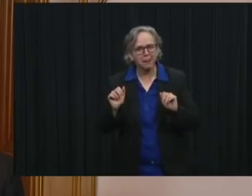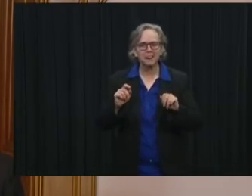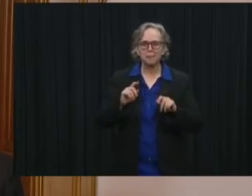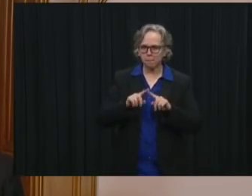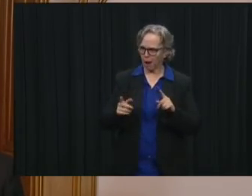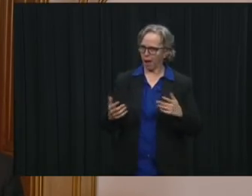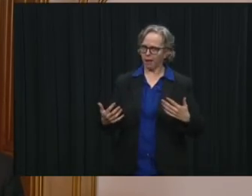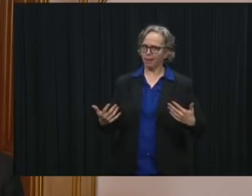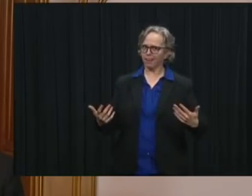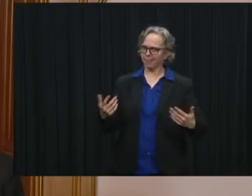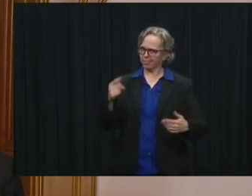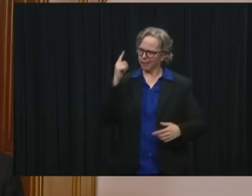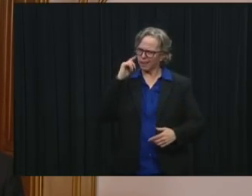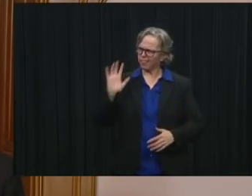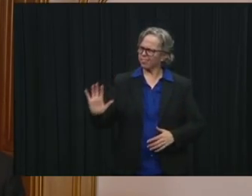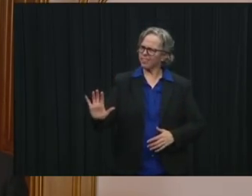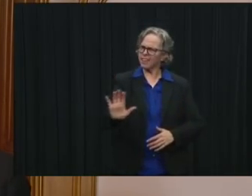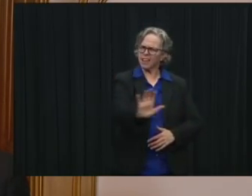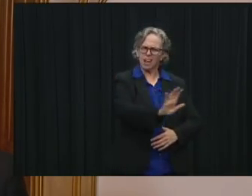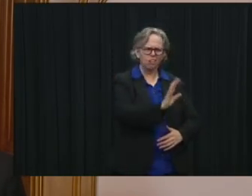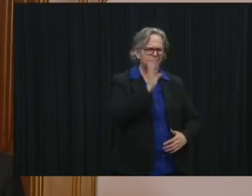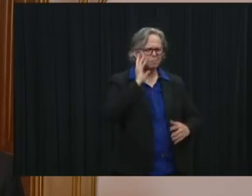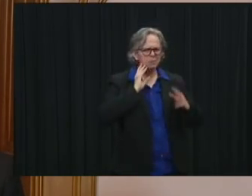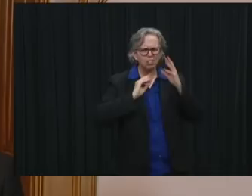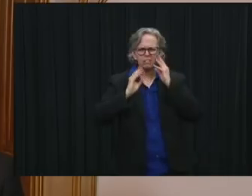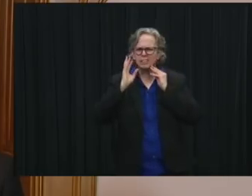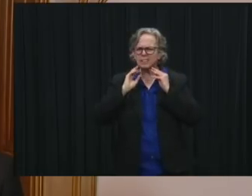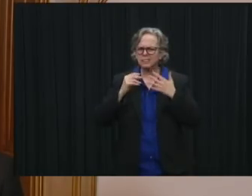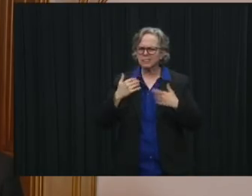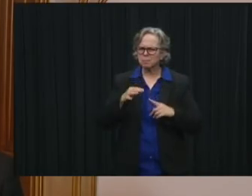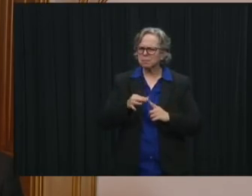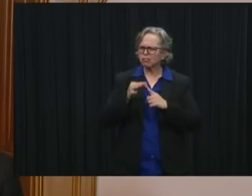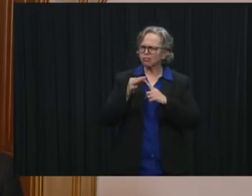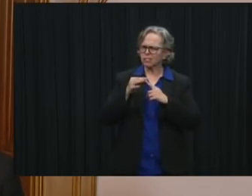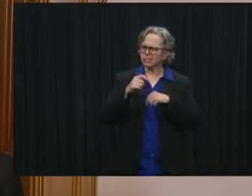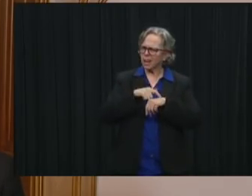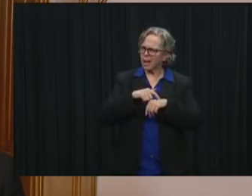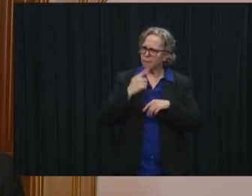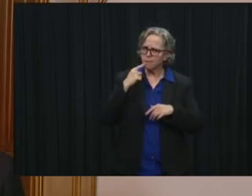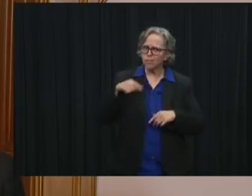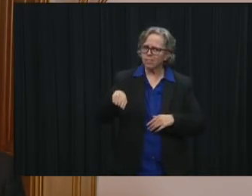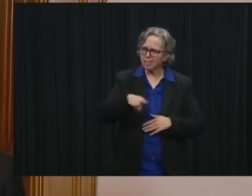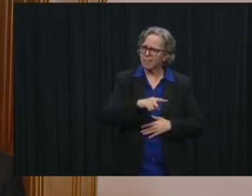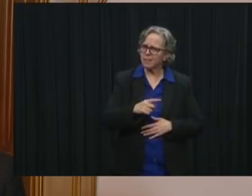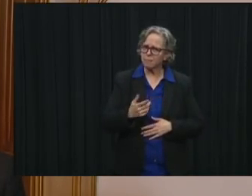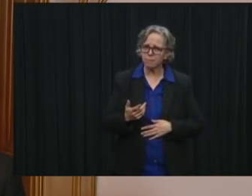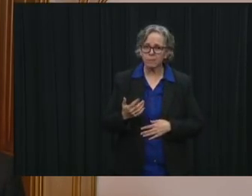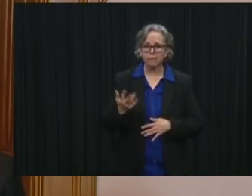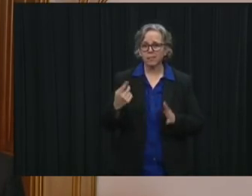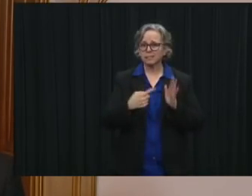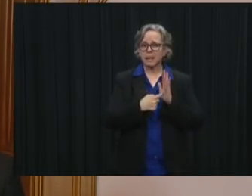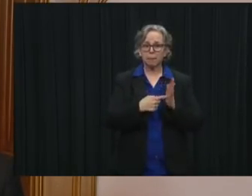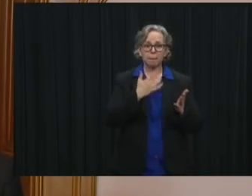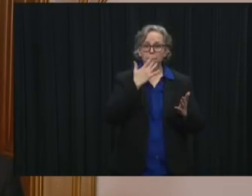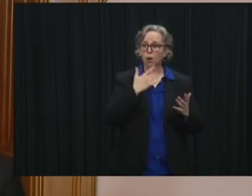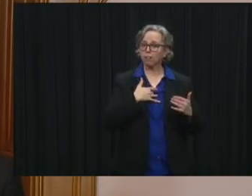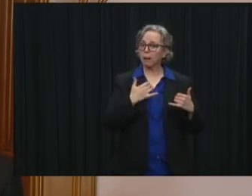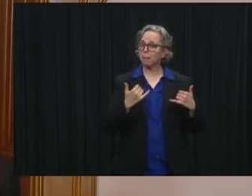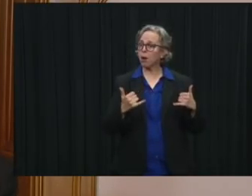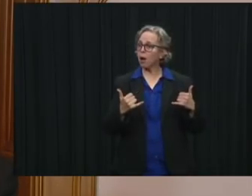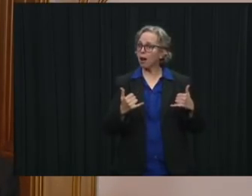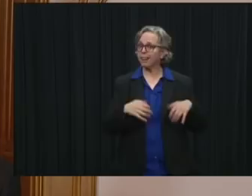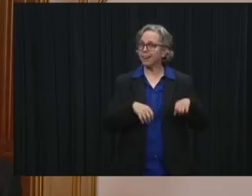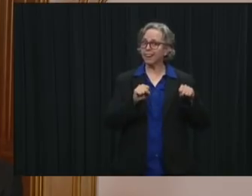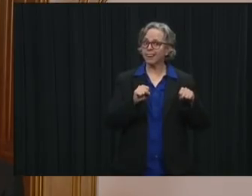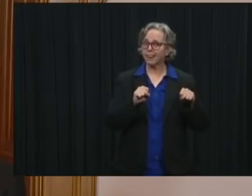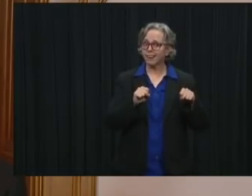these kids. Is this going to be a special time for them? If it's a birthday party, I saw on Facebook one family that they